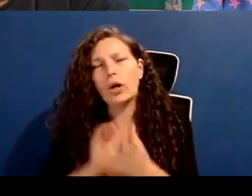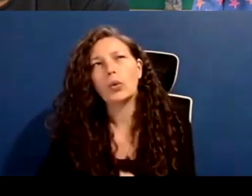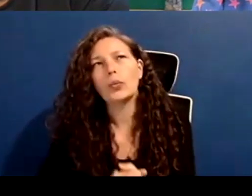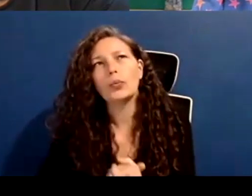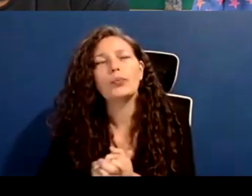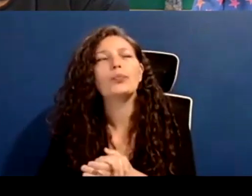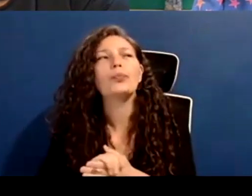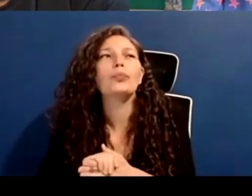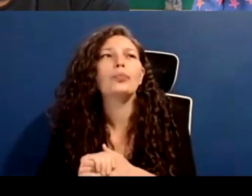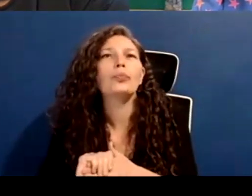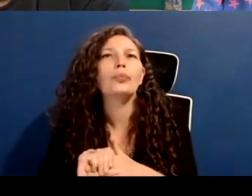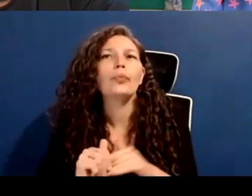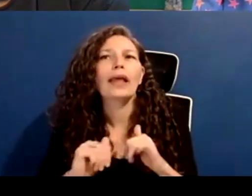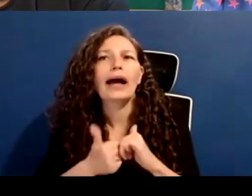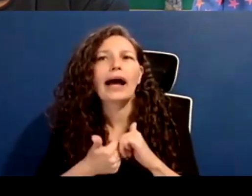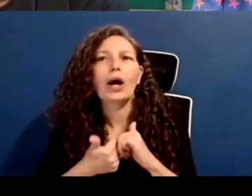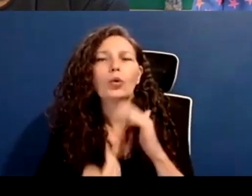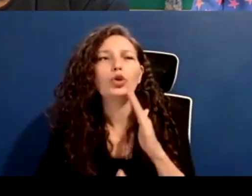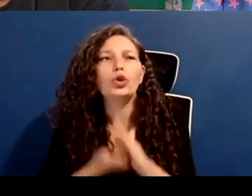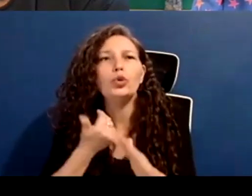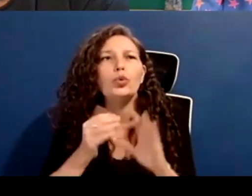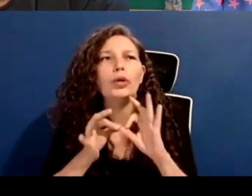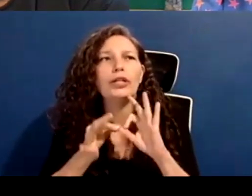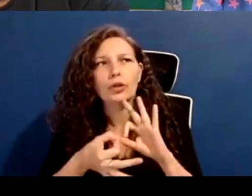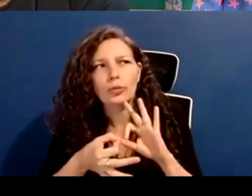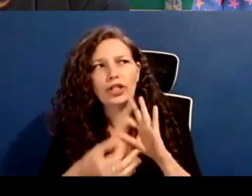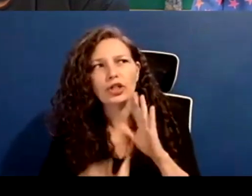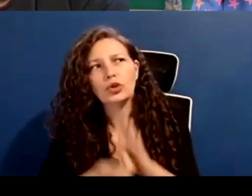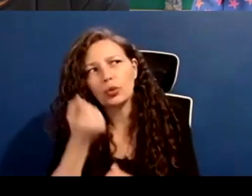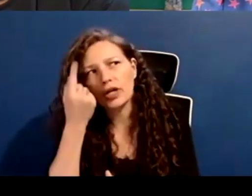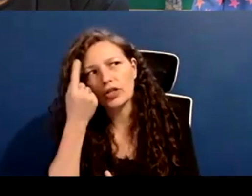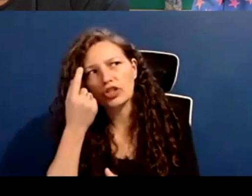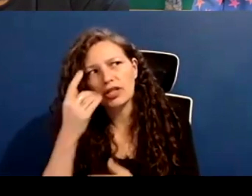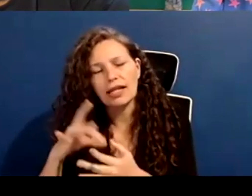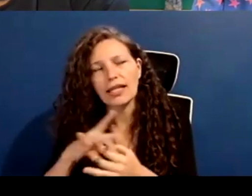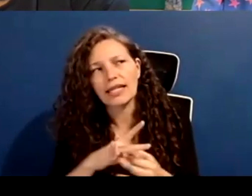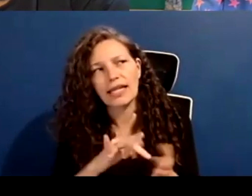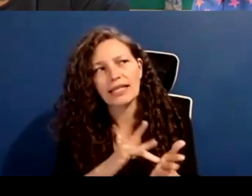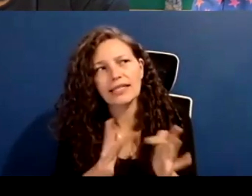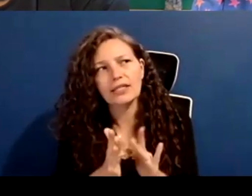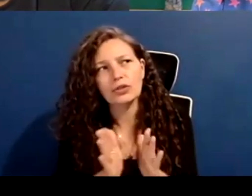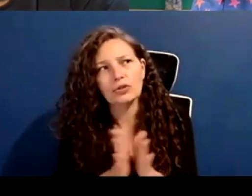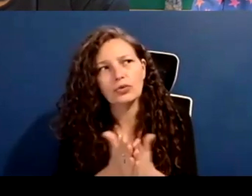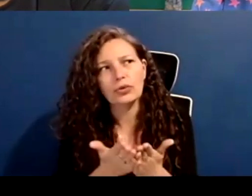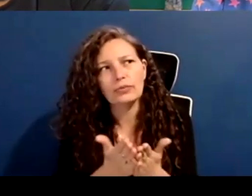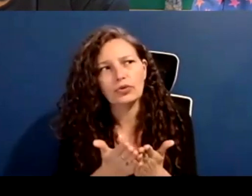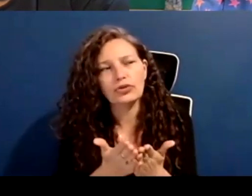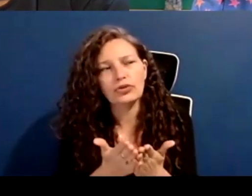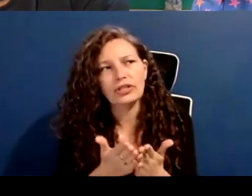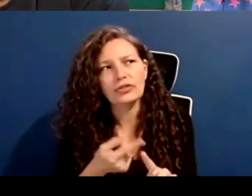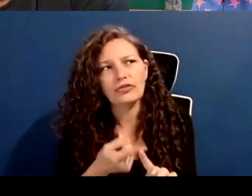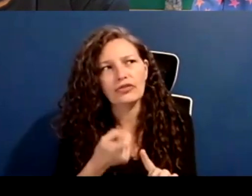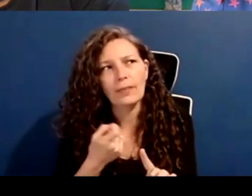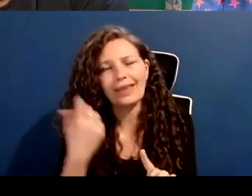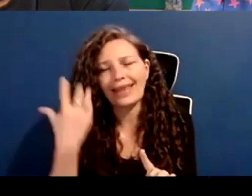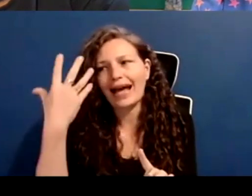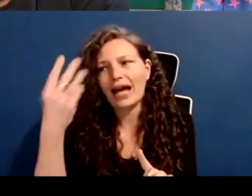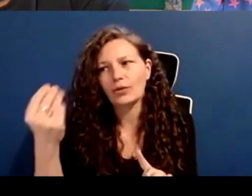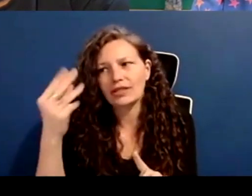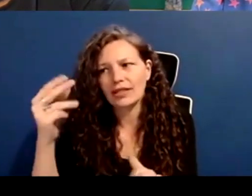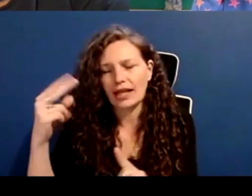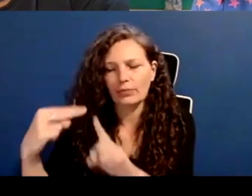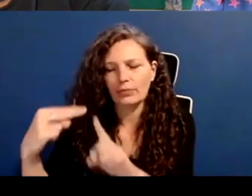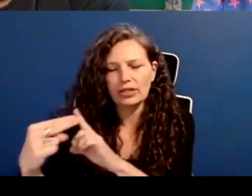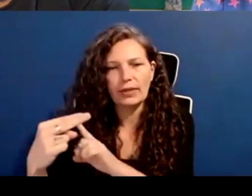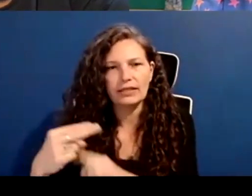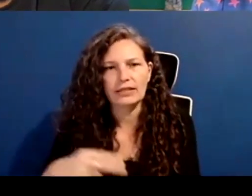new interpretations and new understandings of scripture have to come from the outside